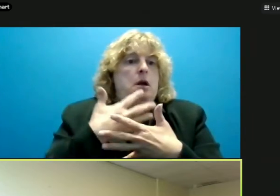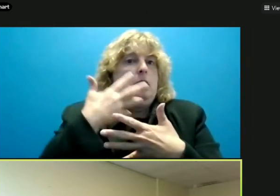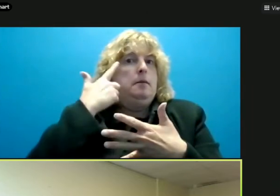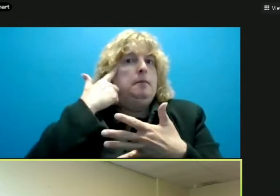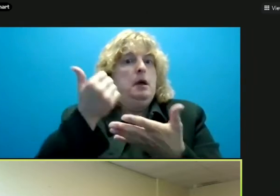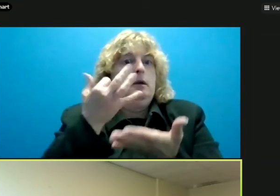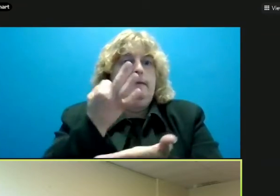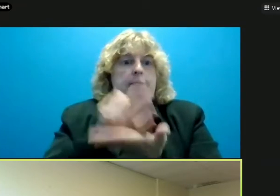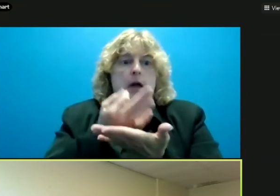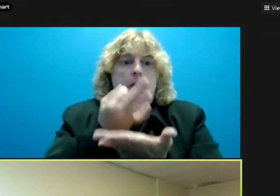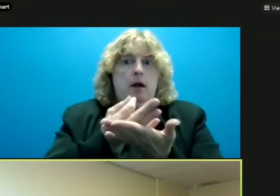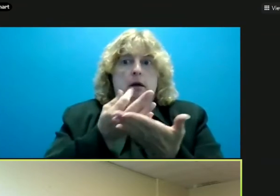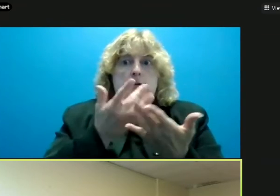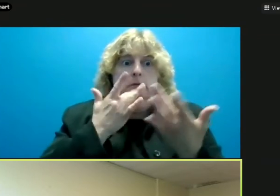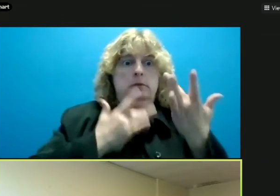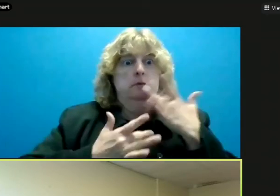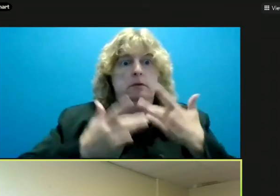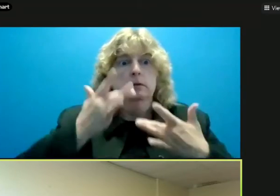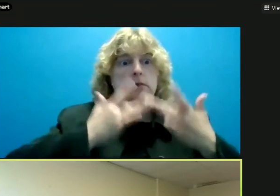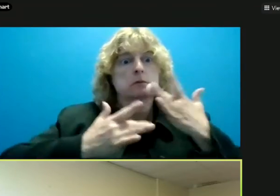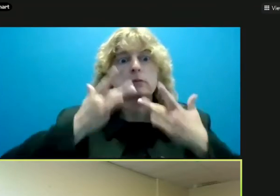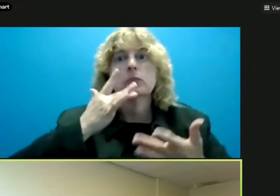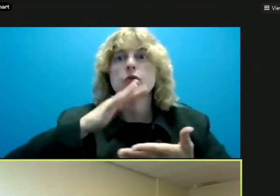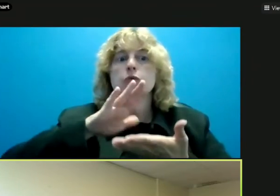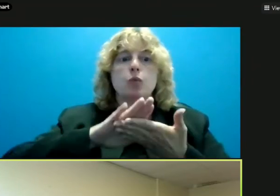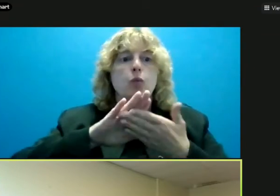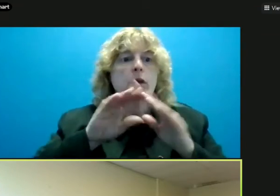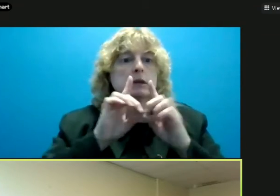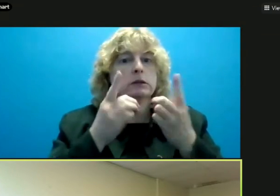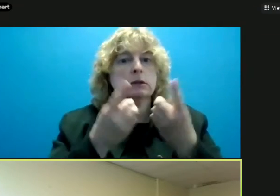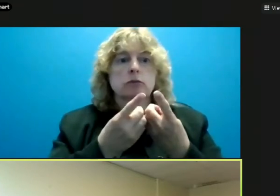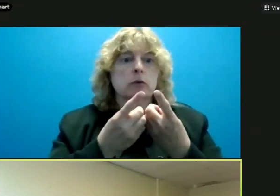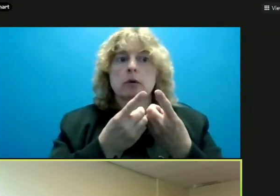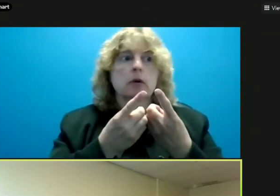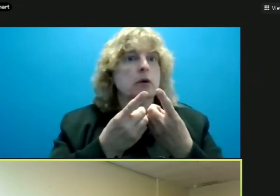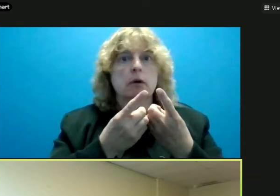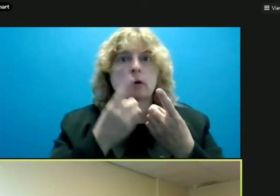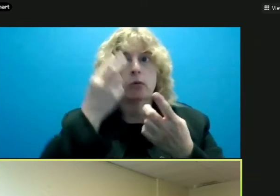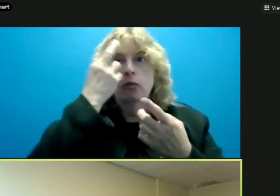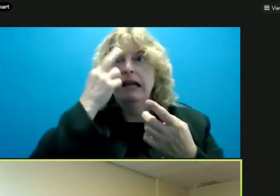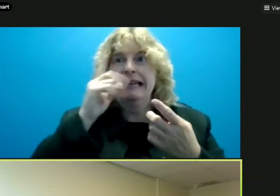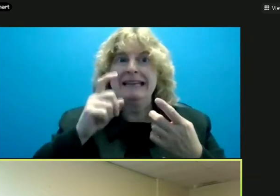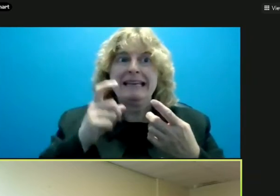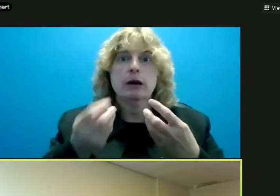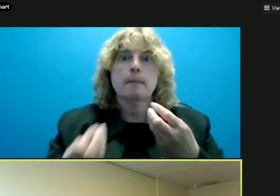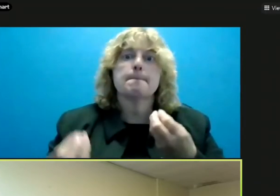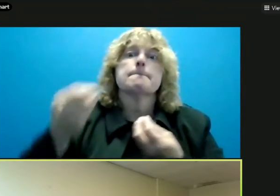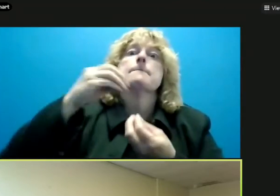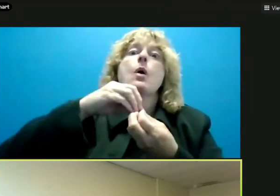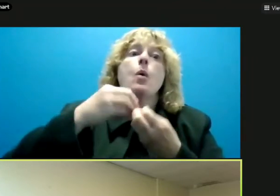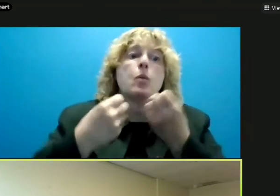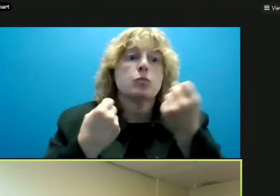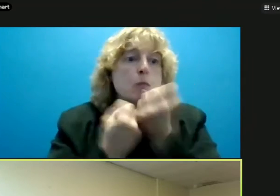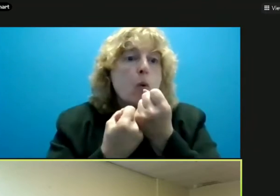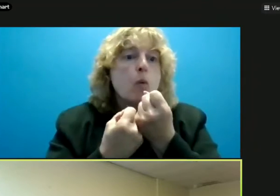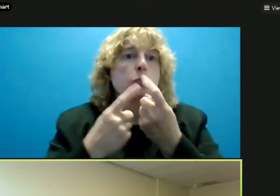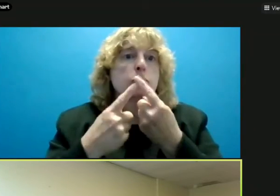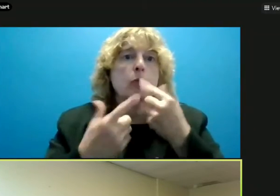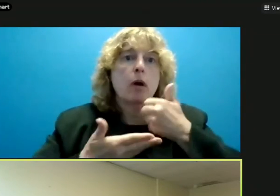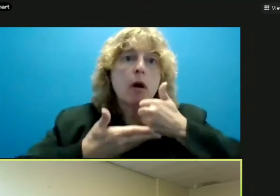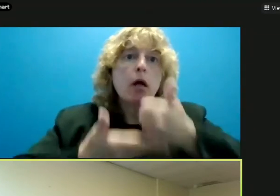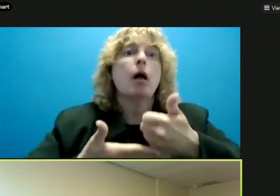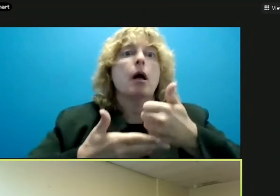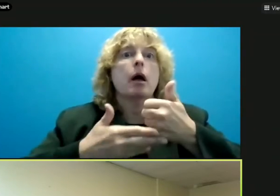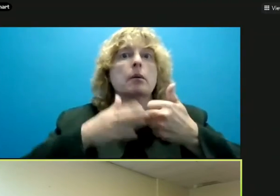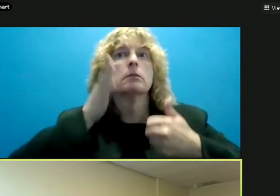went into a time where school districts actually needed more support to help their children. And the federal government and the federal government